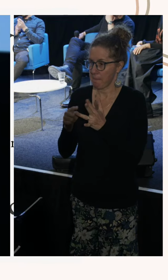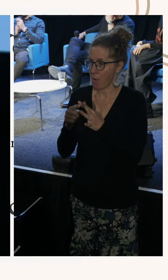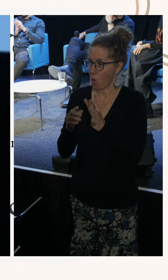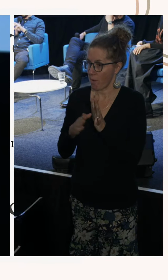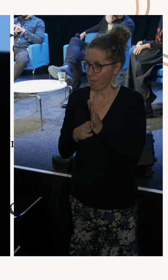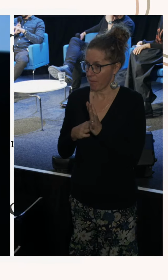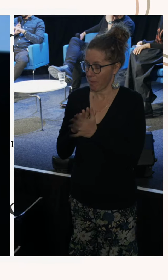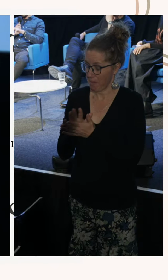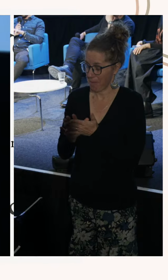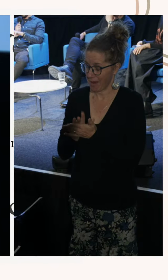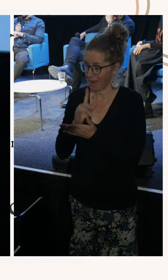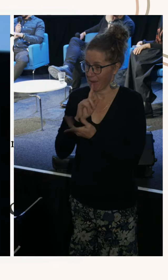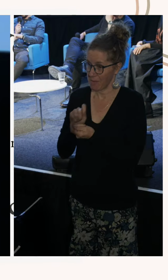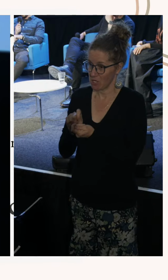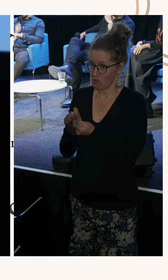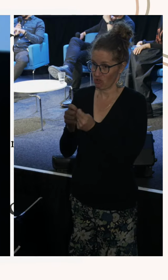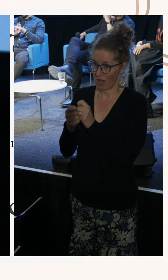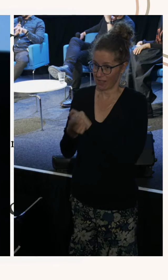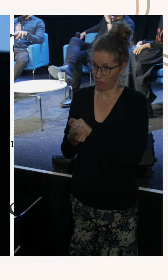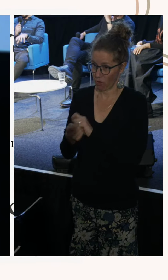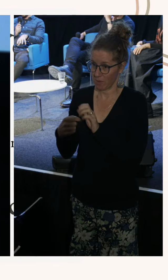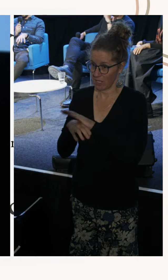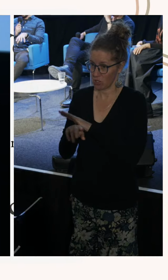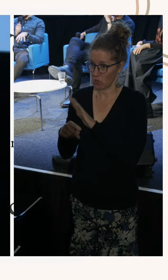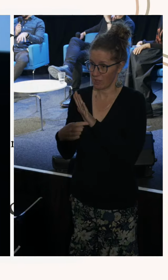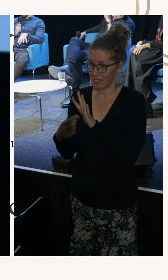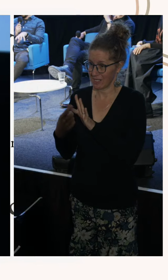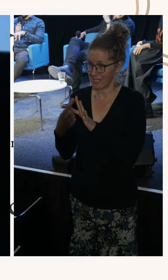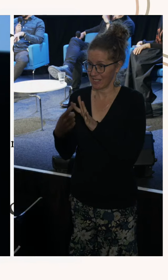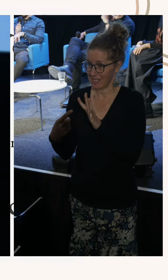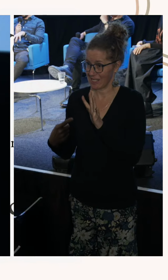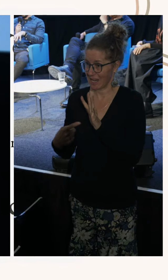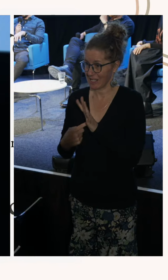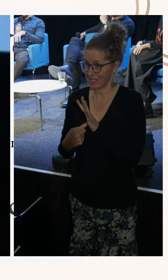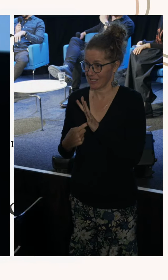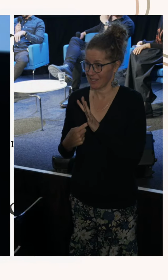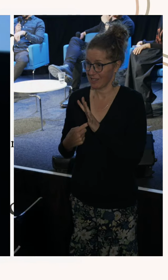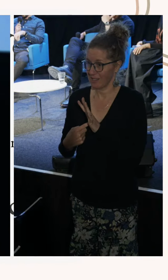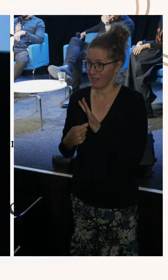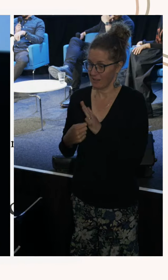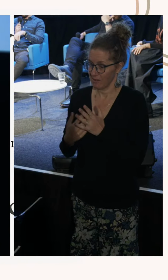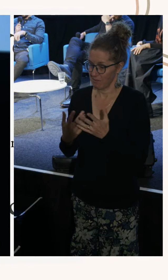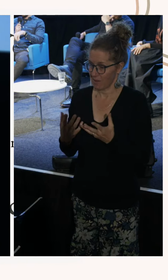transformed by the text that it appears alongside.